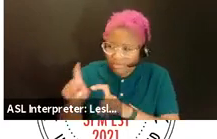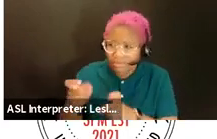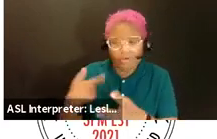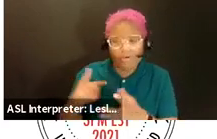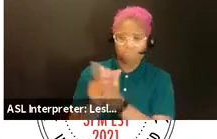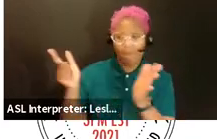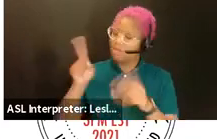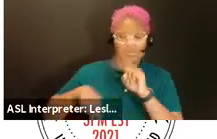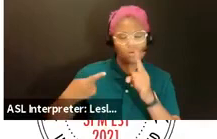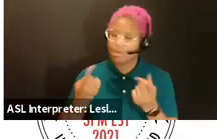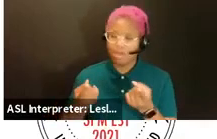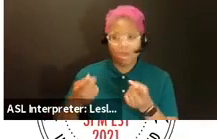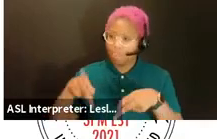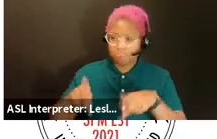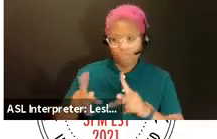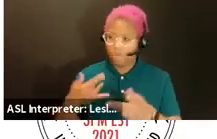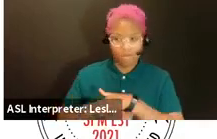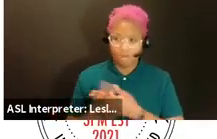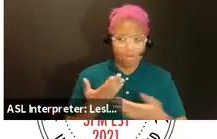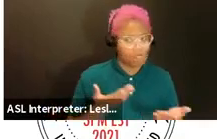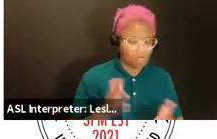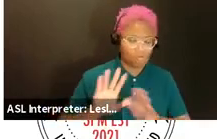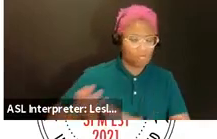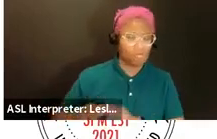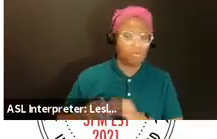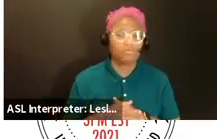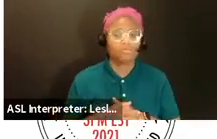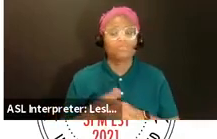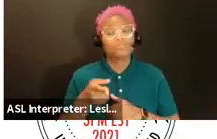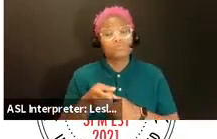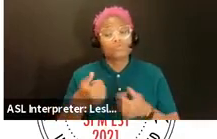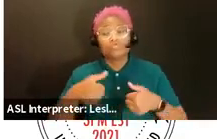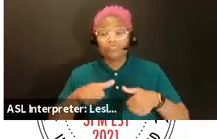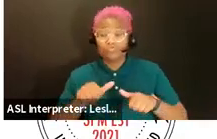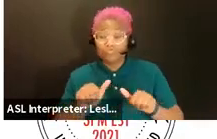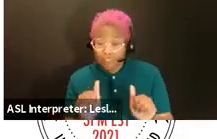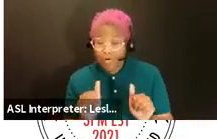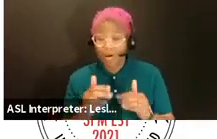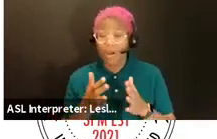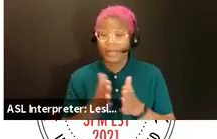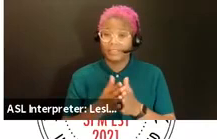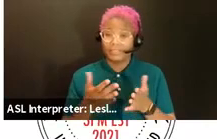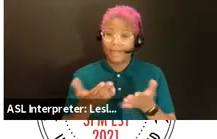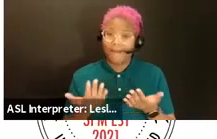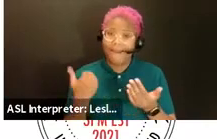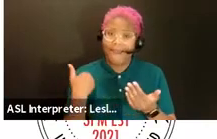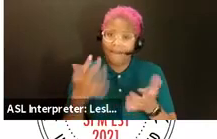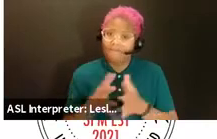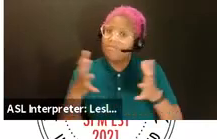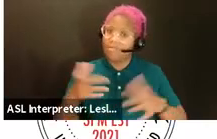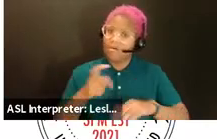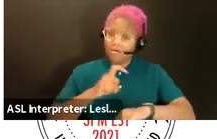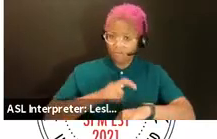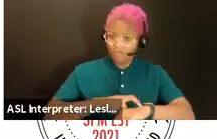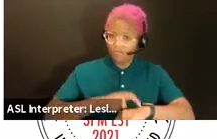extra time so that you're not flying your artist to that performance and having them arrive just in time for sound